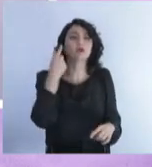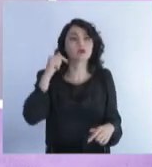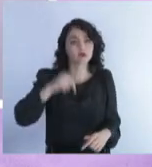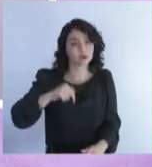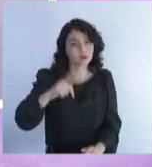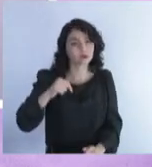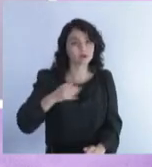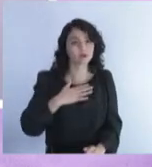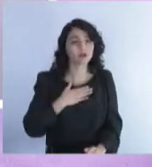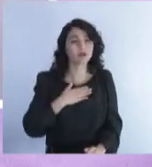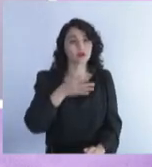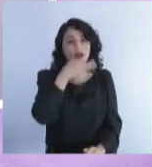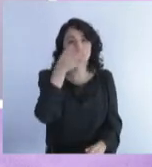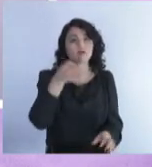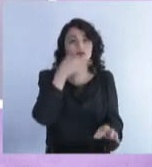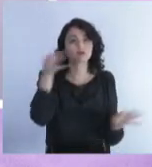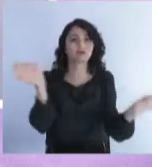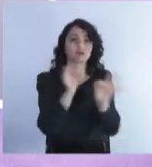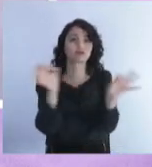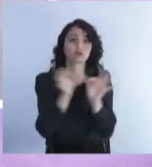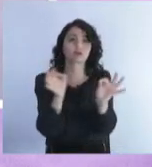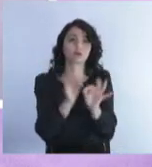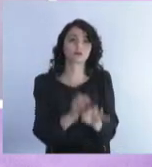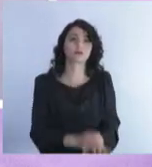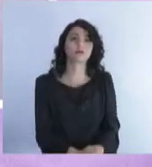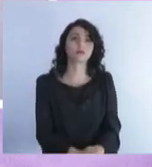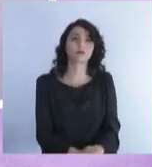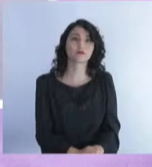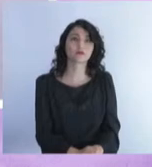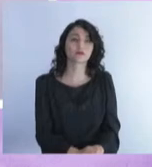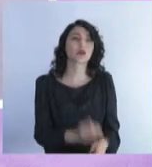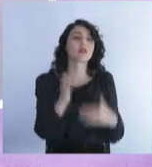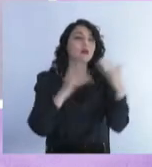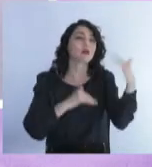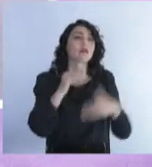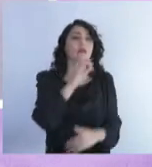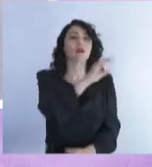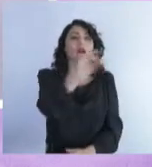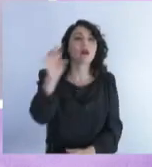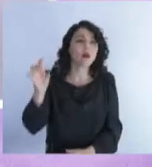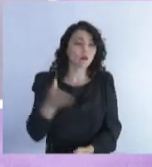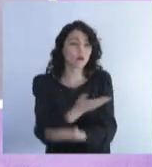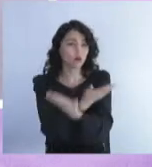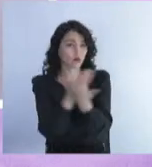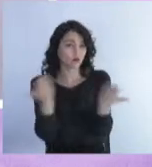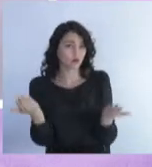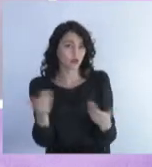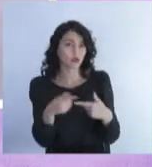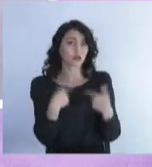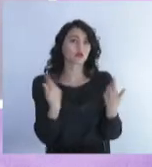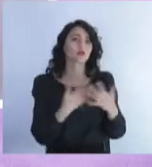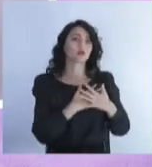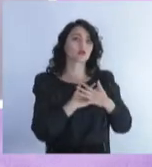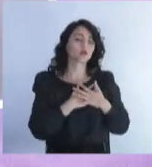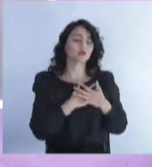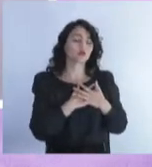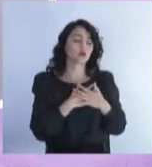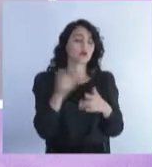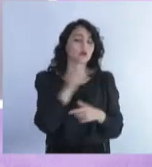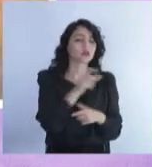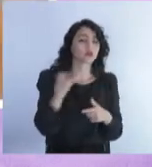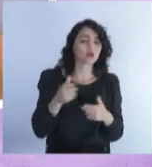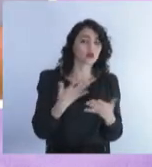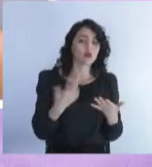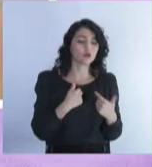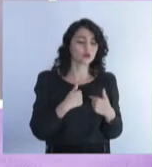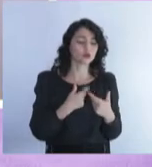today has been that it's up to each of us to handle our individual response,